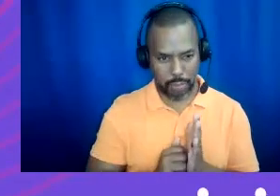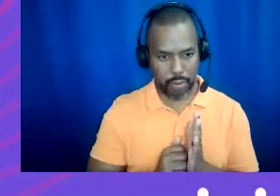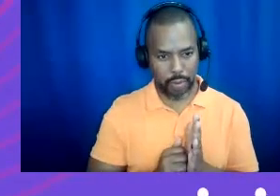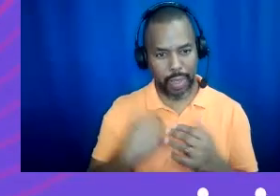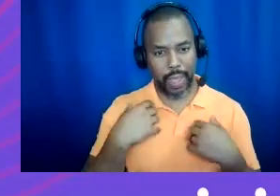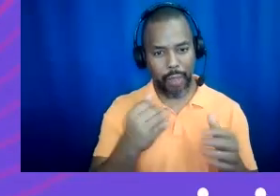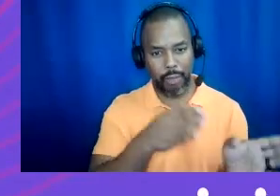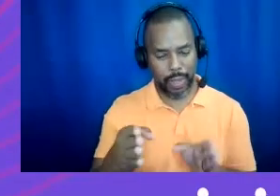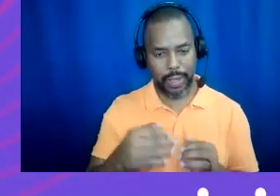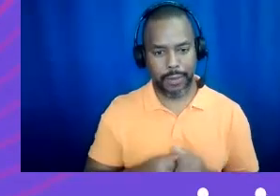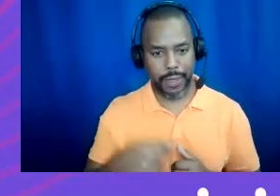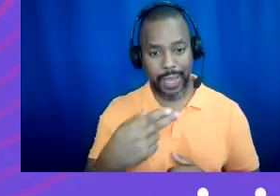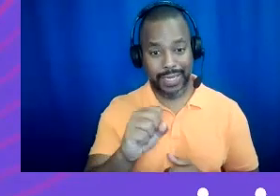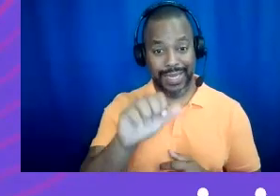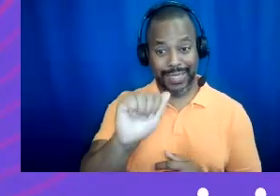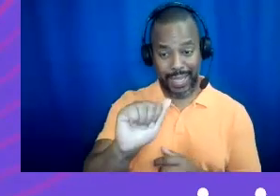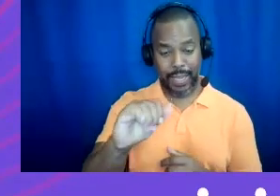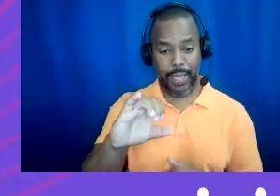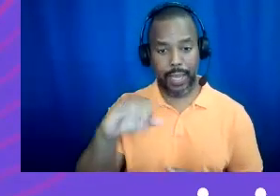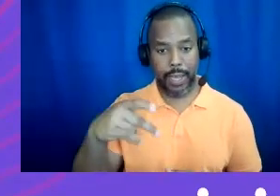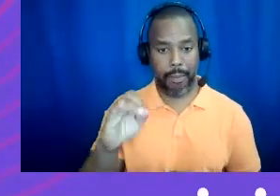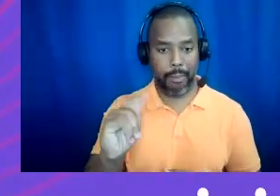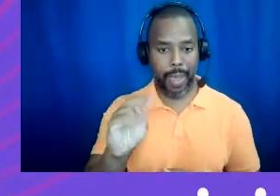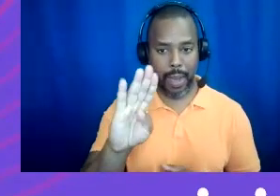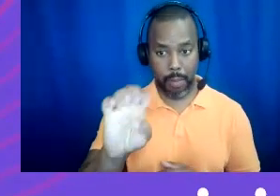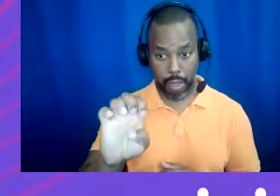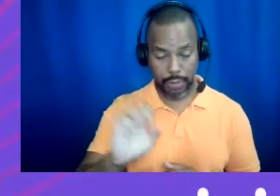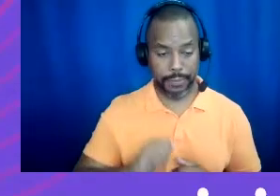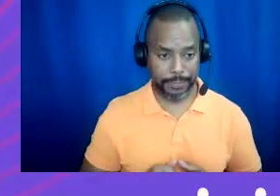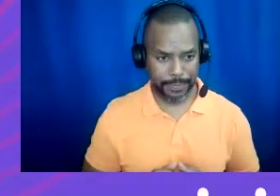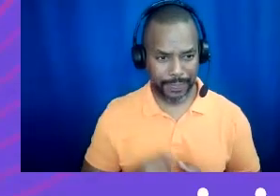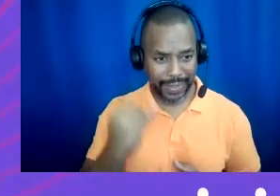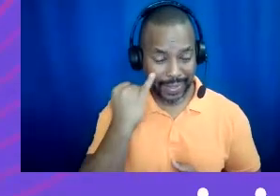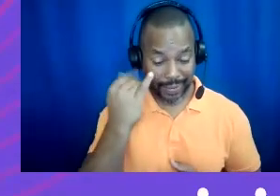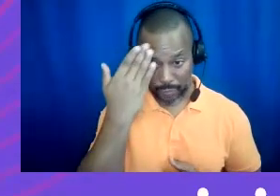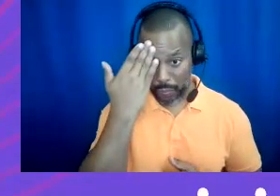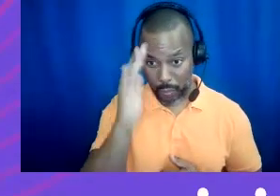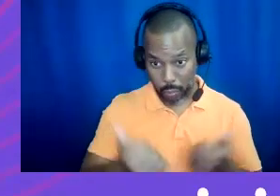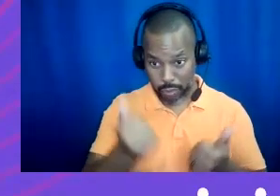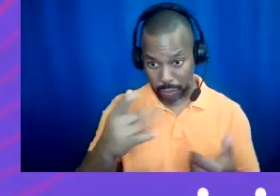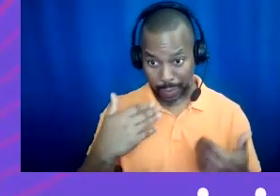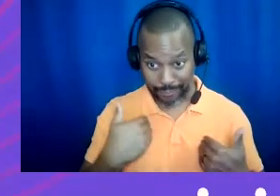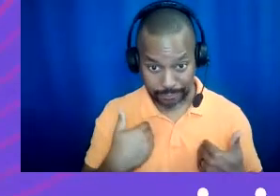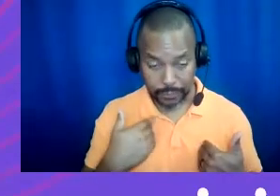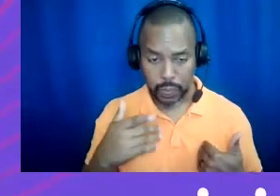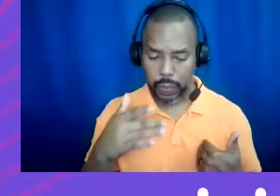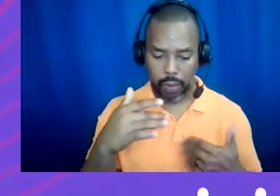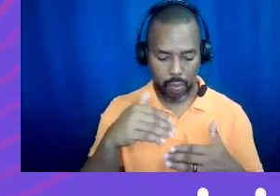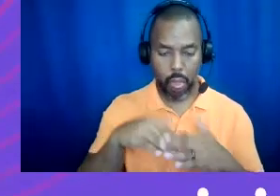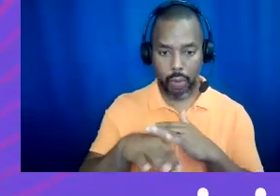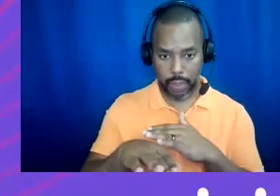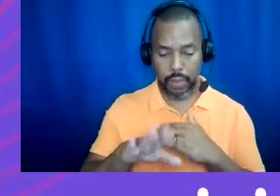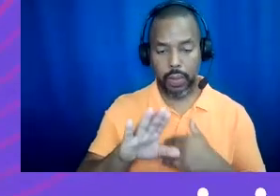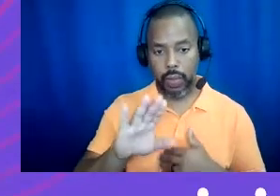HSA compatible, so just keep that in mind. If you don't know which plan you are actually enrolled in, you can log into your Benefit